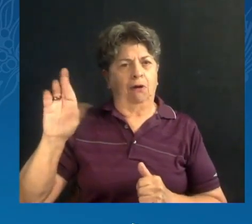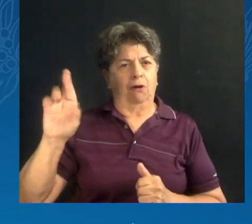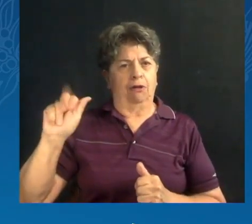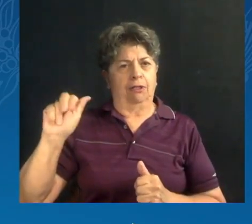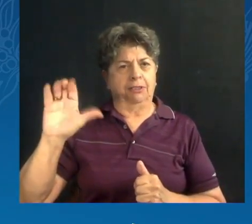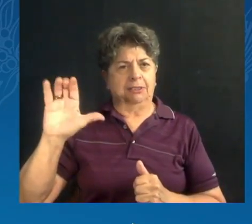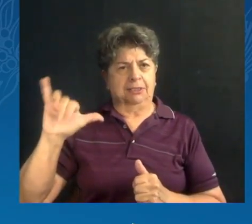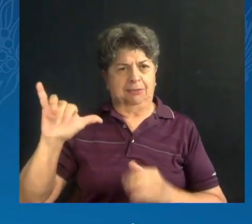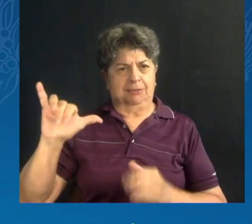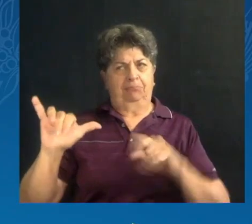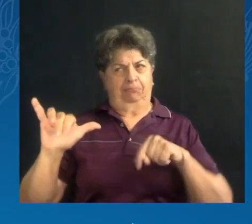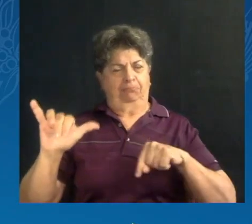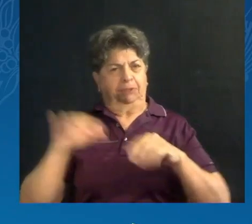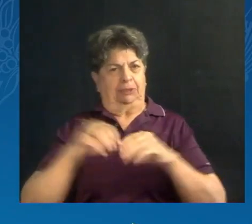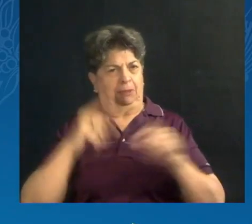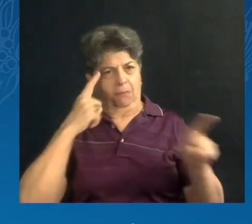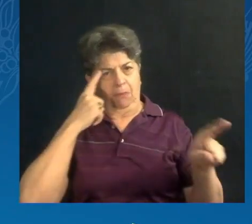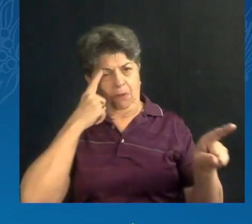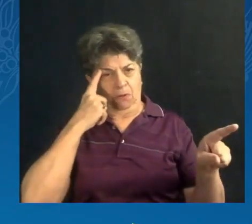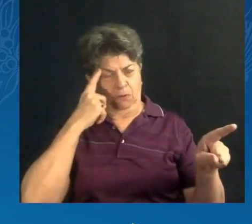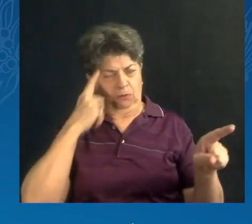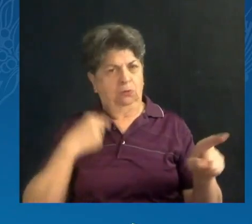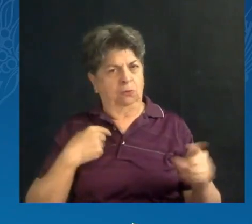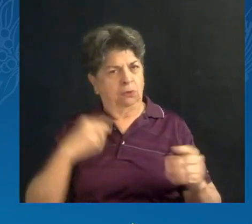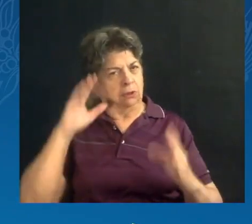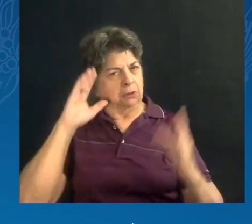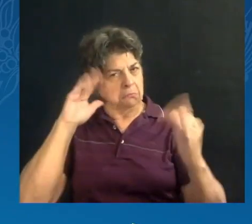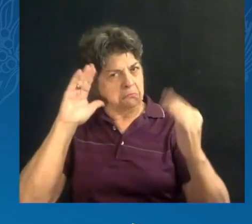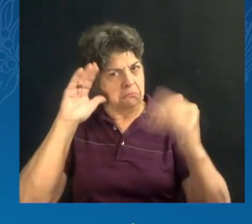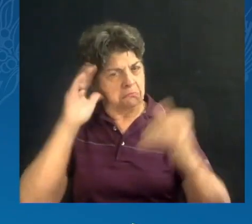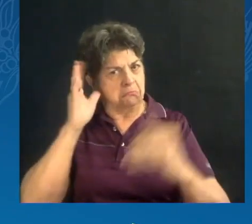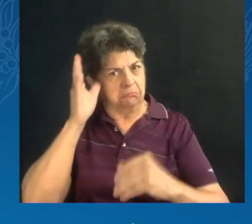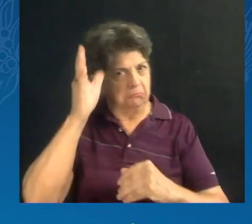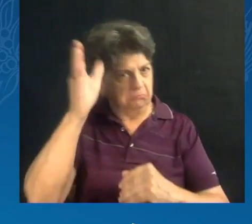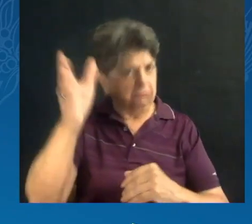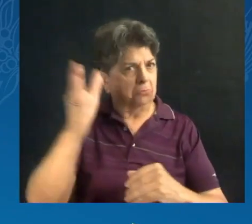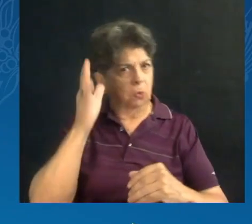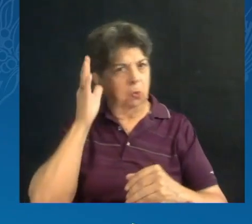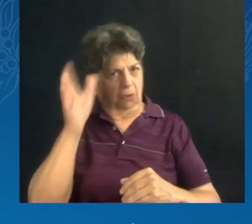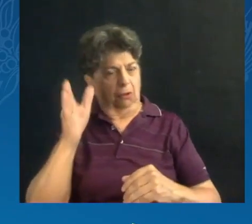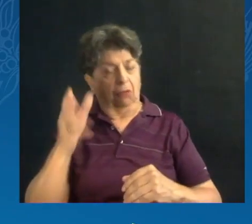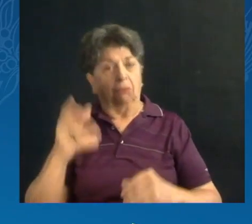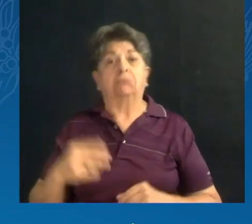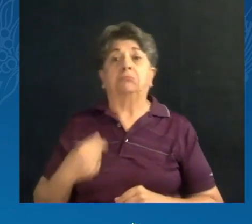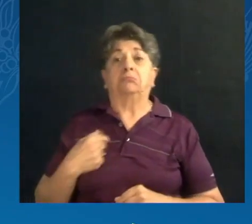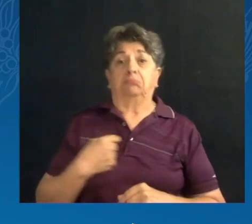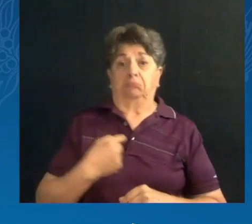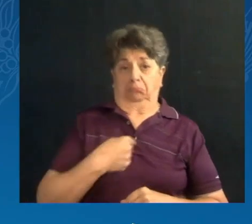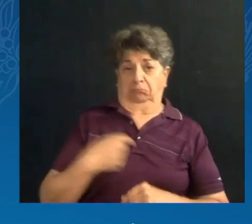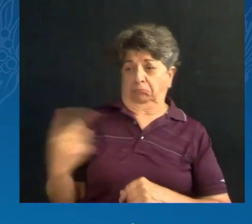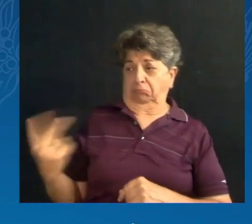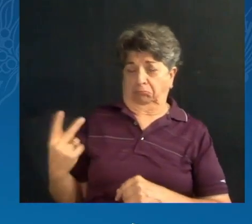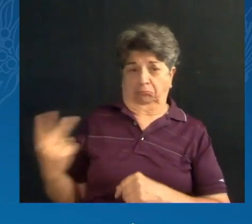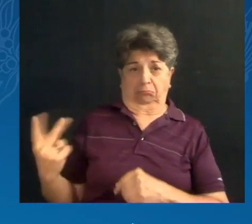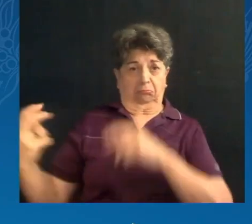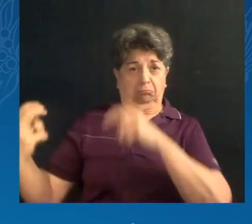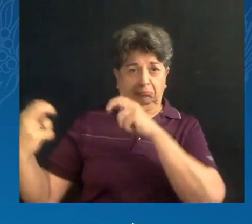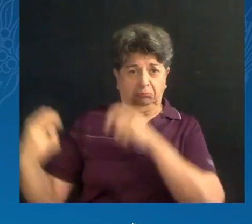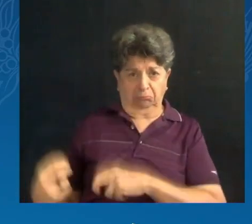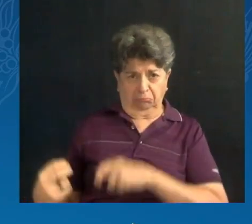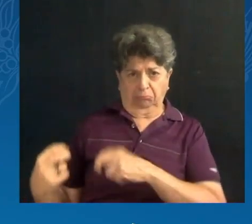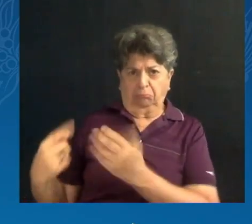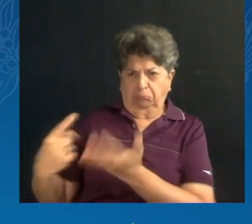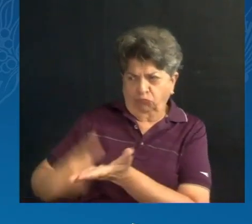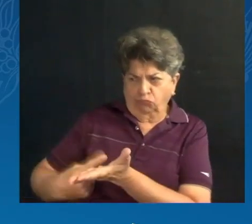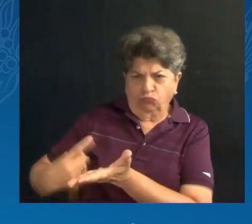to having very open and constructive talks with Vice President Harris regarding our strategic partnership, which forge closer links